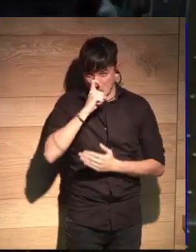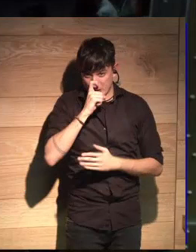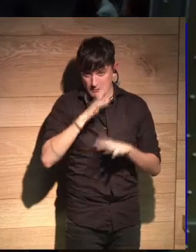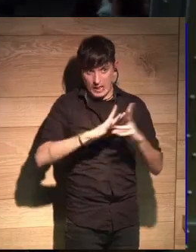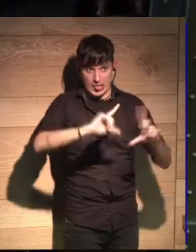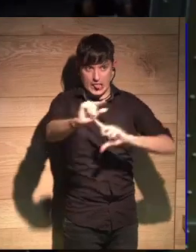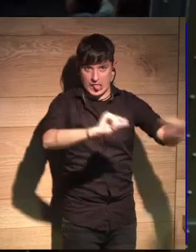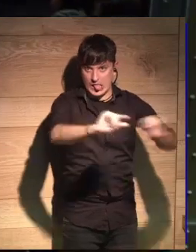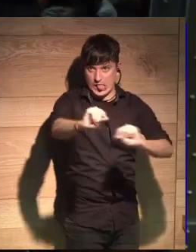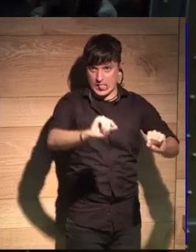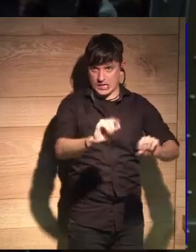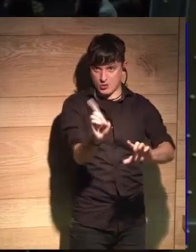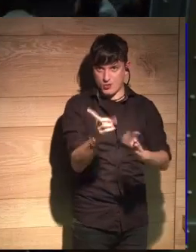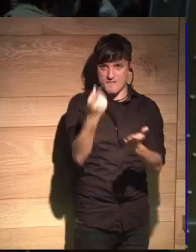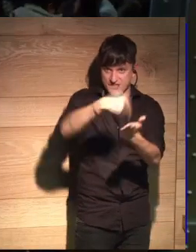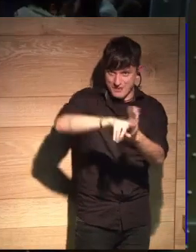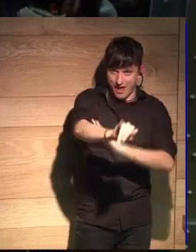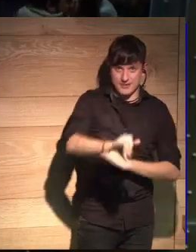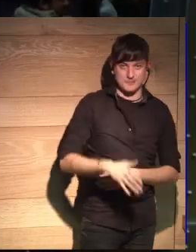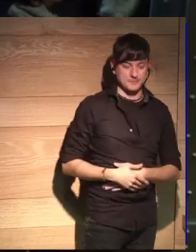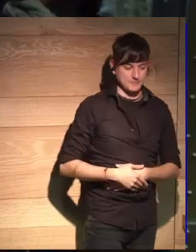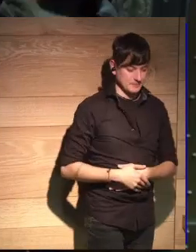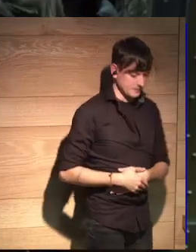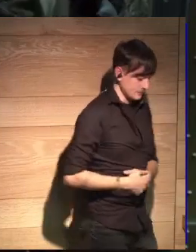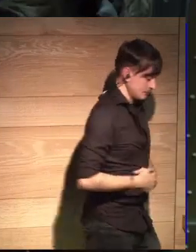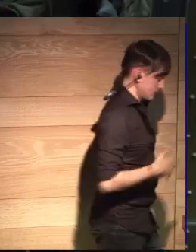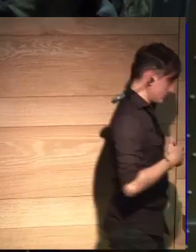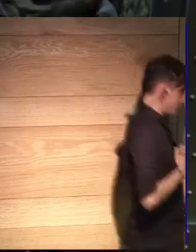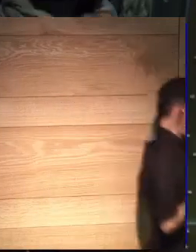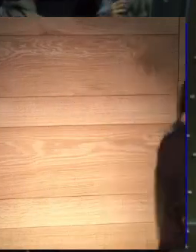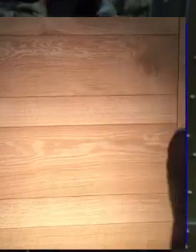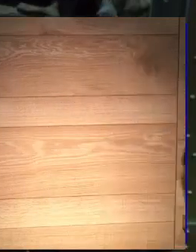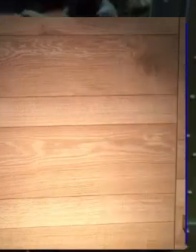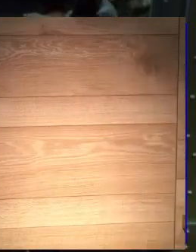for those of you who want to get a signed copy of his last book. Thank you.